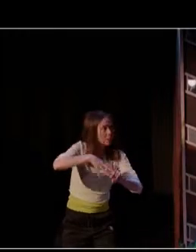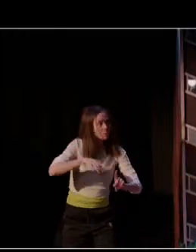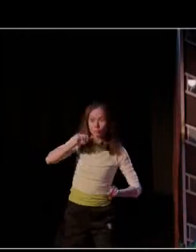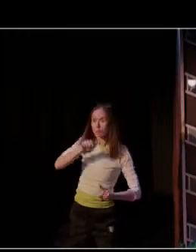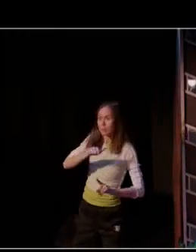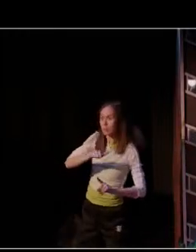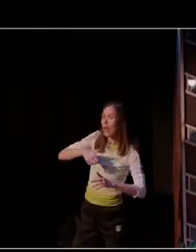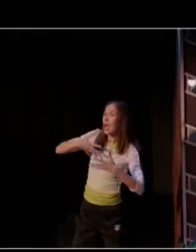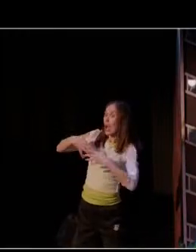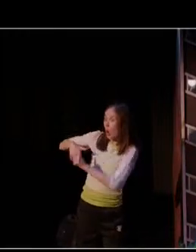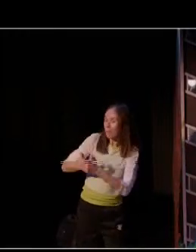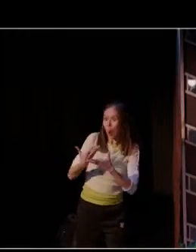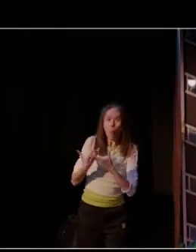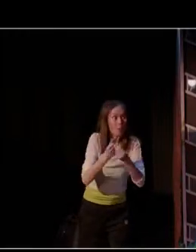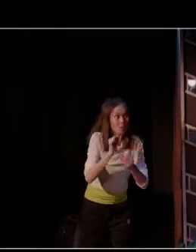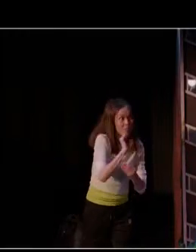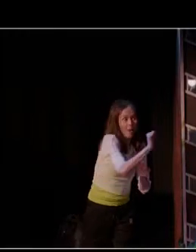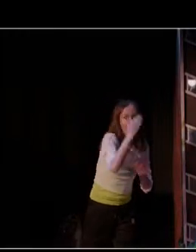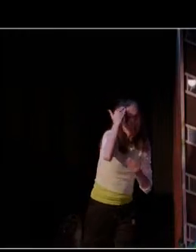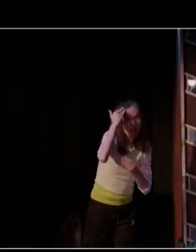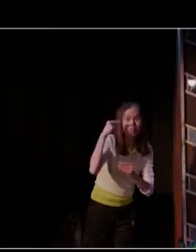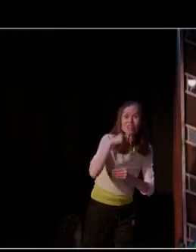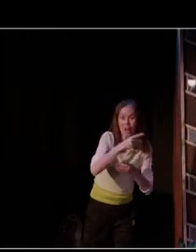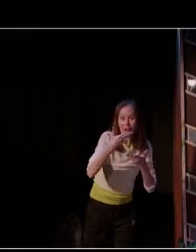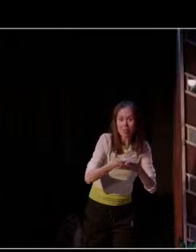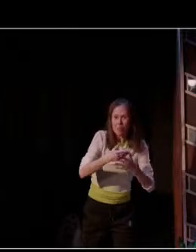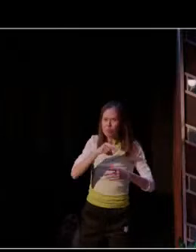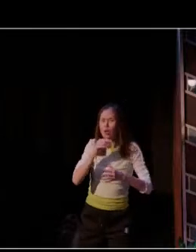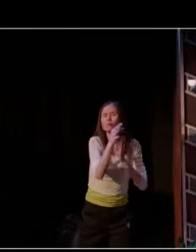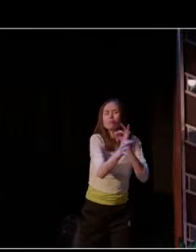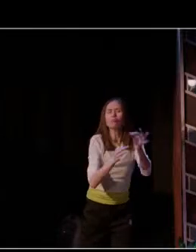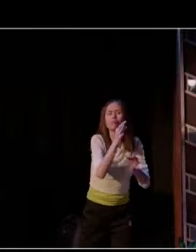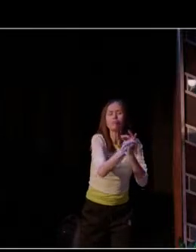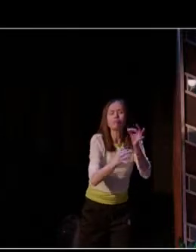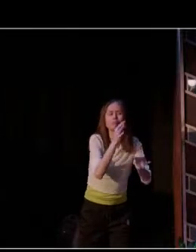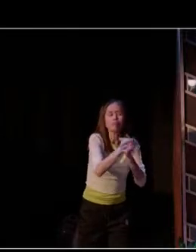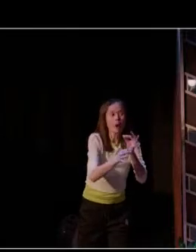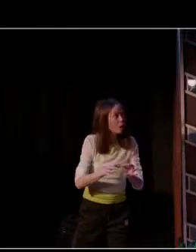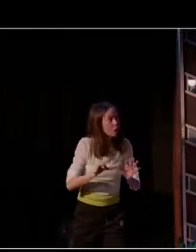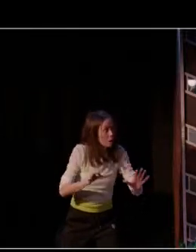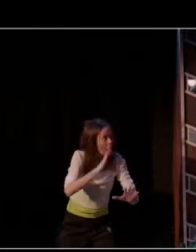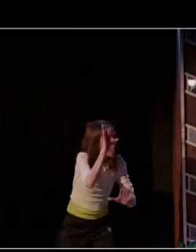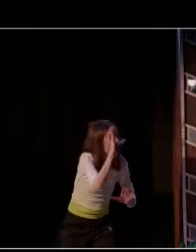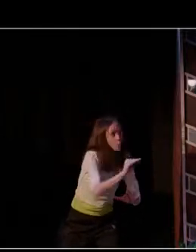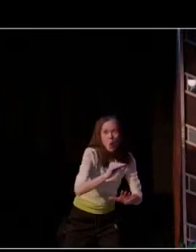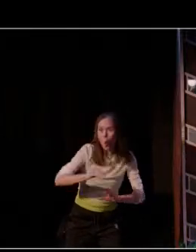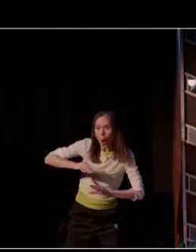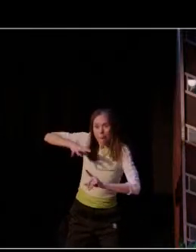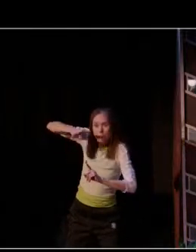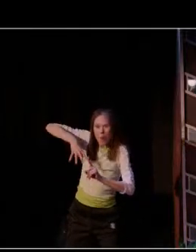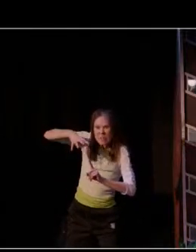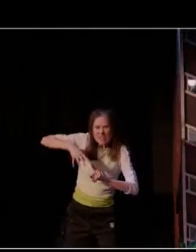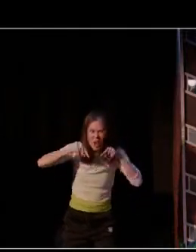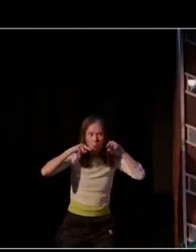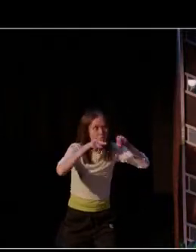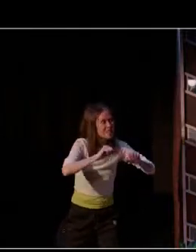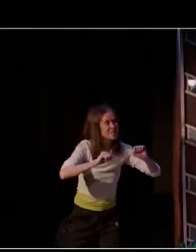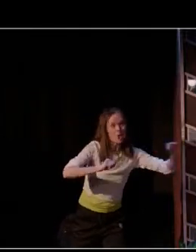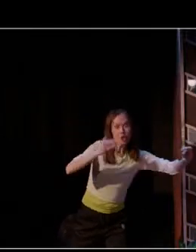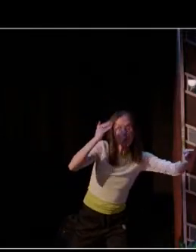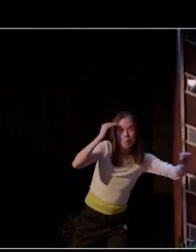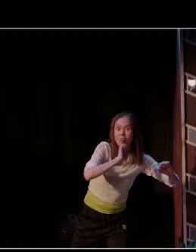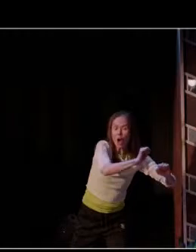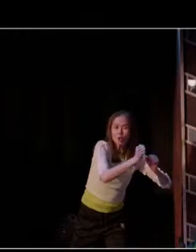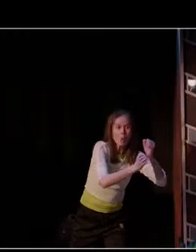questioning this one's mother and her son. He says Polixenes is threatening them with most horrific deaths. My poor mother!